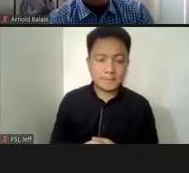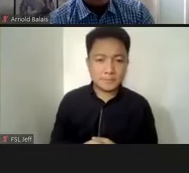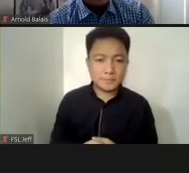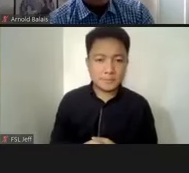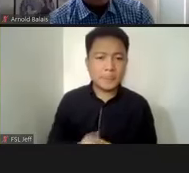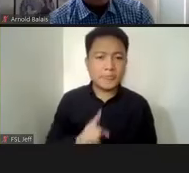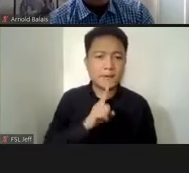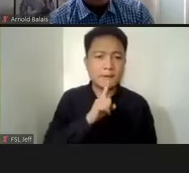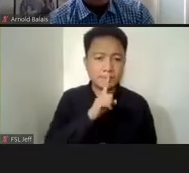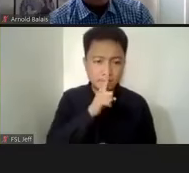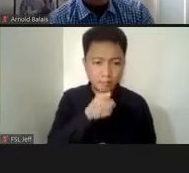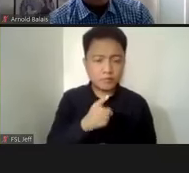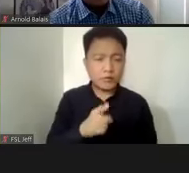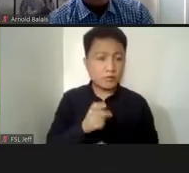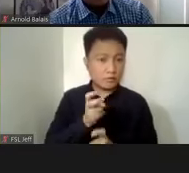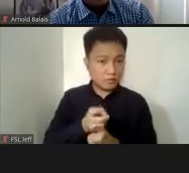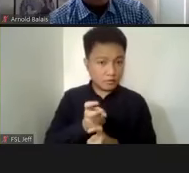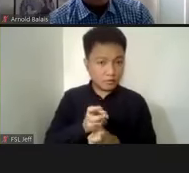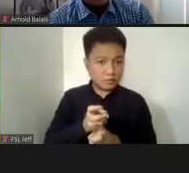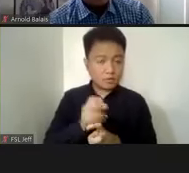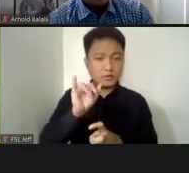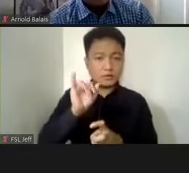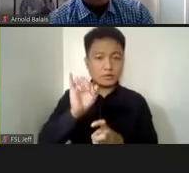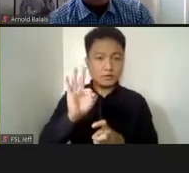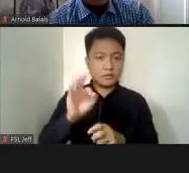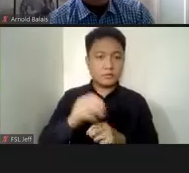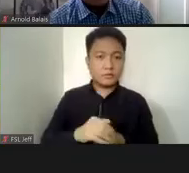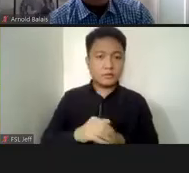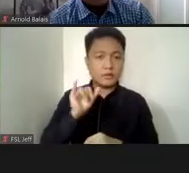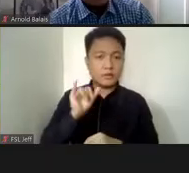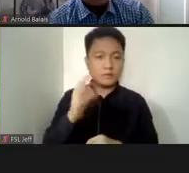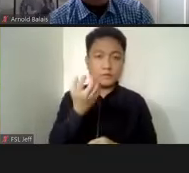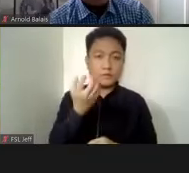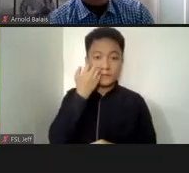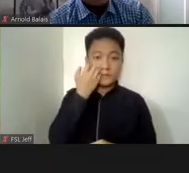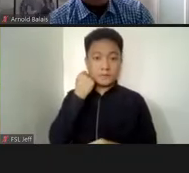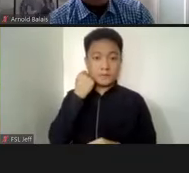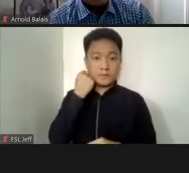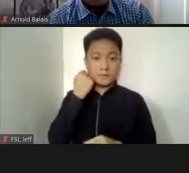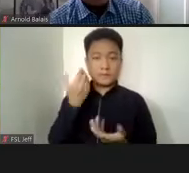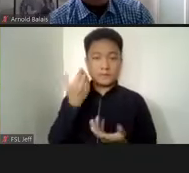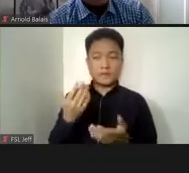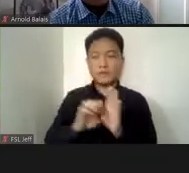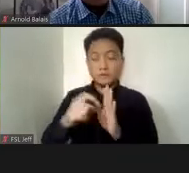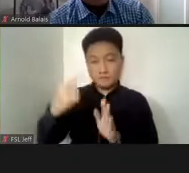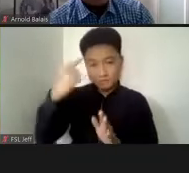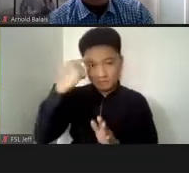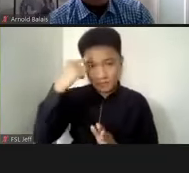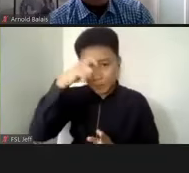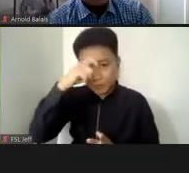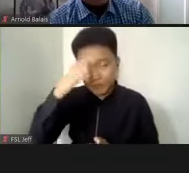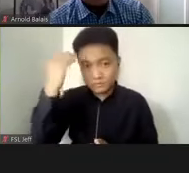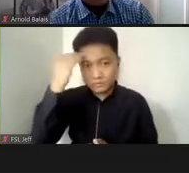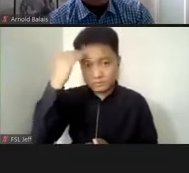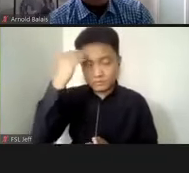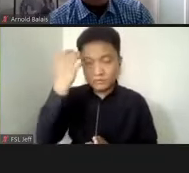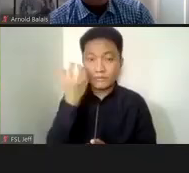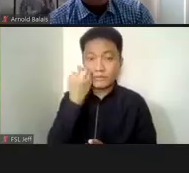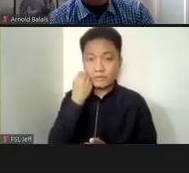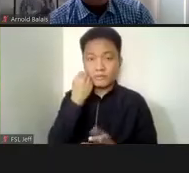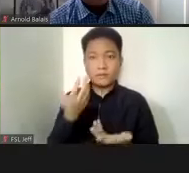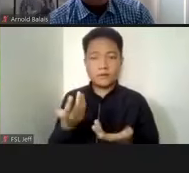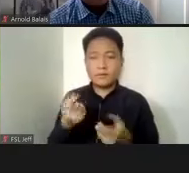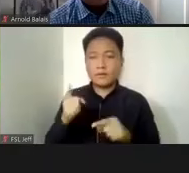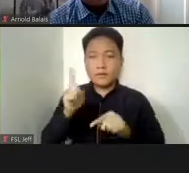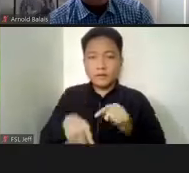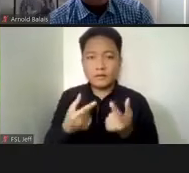knowledge that you are able to do something, di ba? Mas mahirap yun, di ba? Parang yung sineshare ni Arnold na may